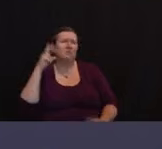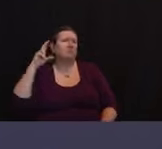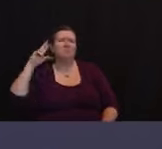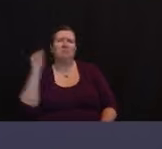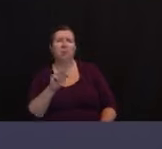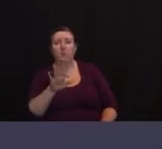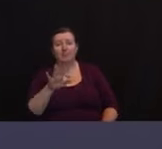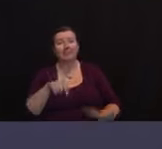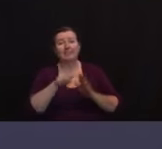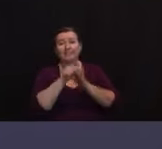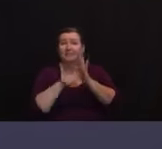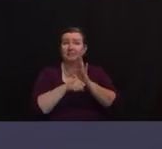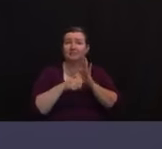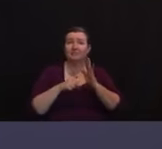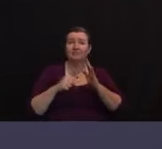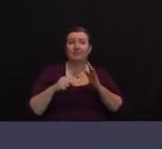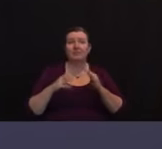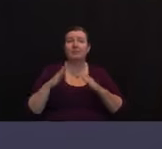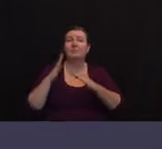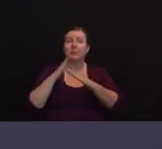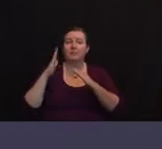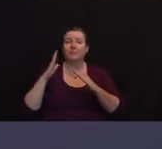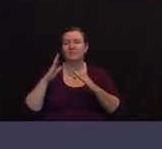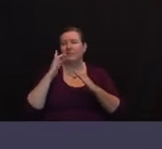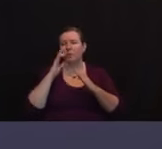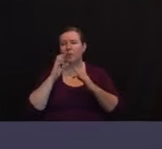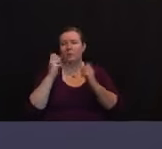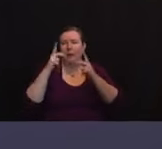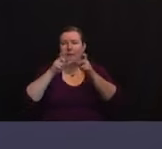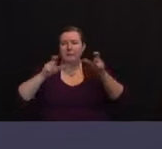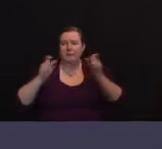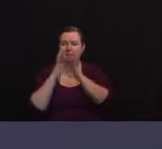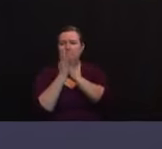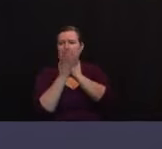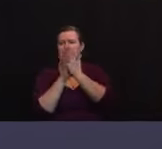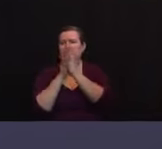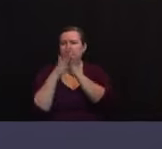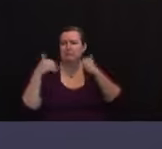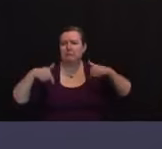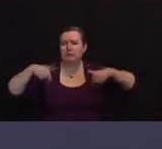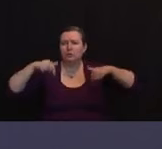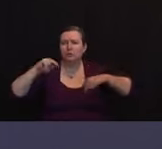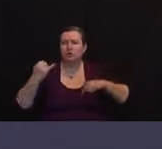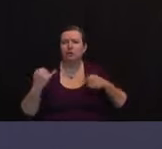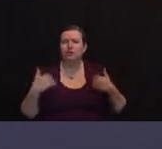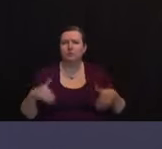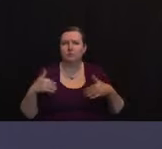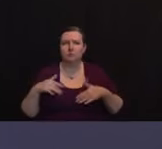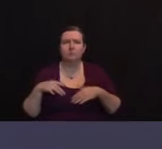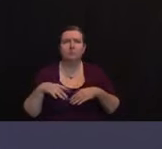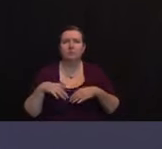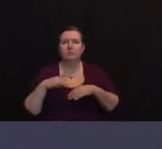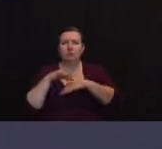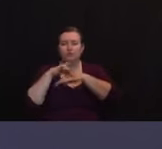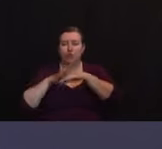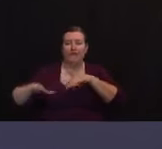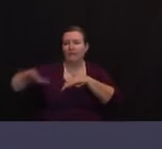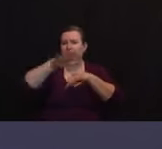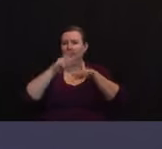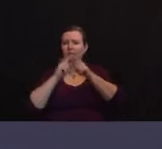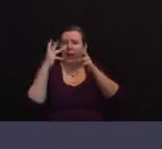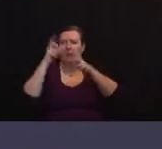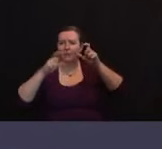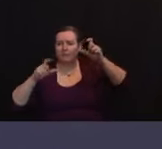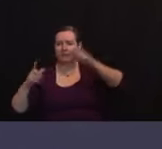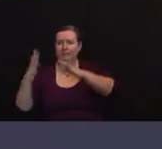nation, among the smallest geographically. We're on top of each other. I think we continue to be, as it